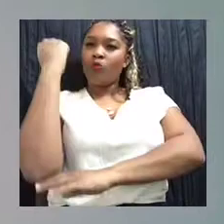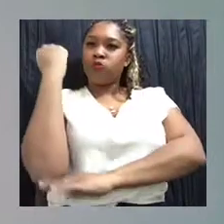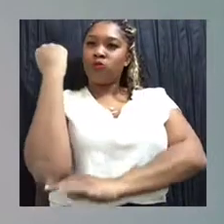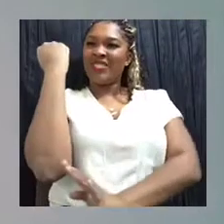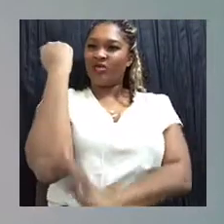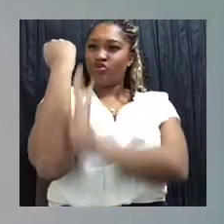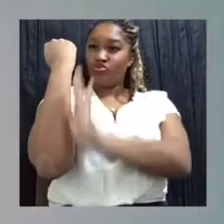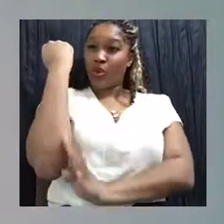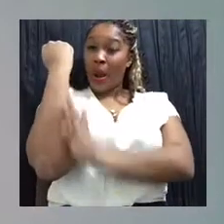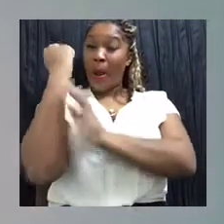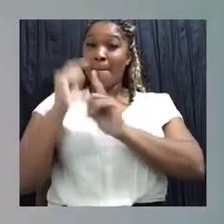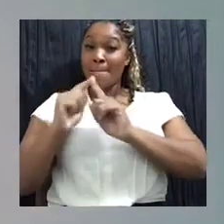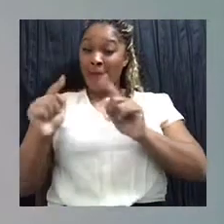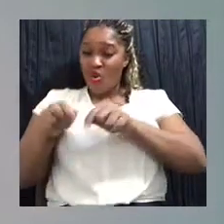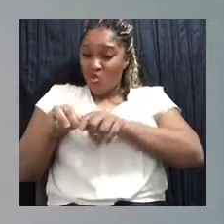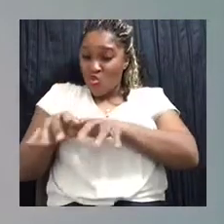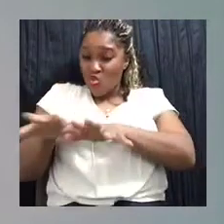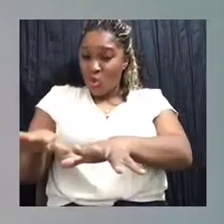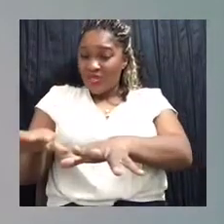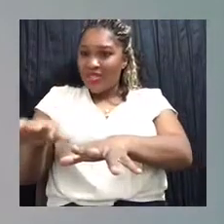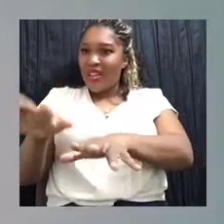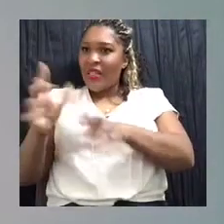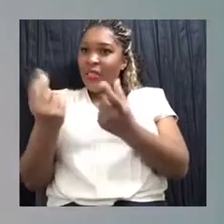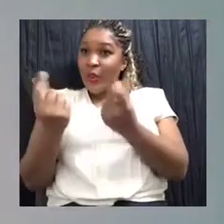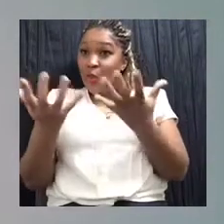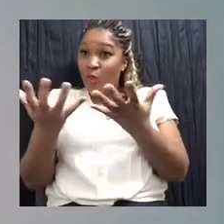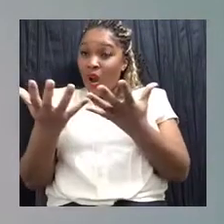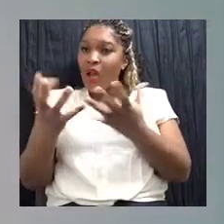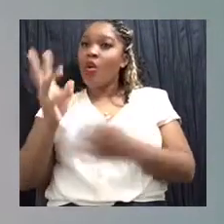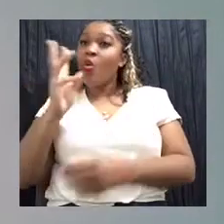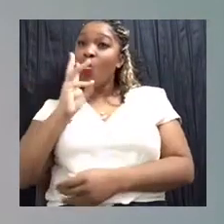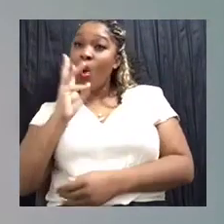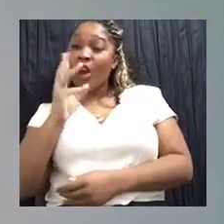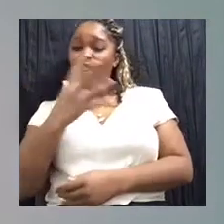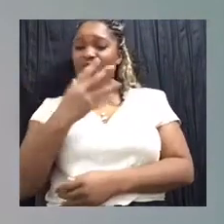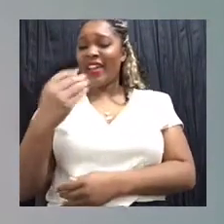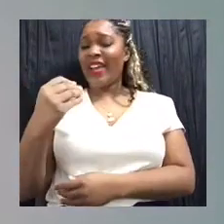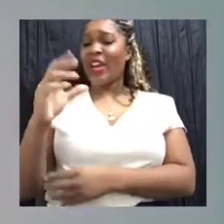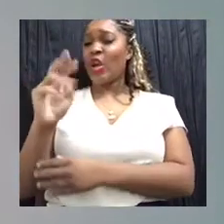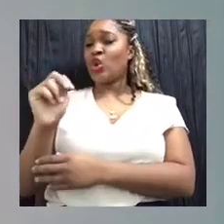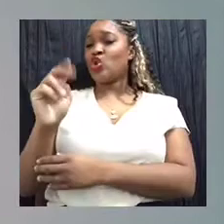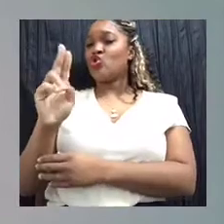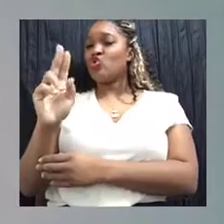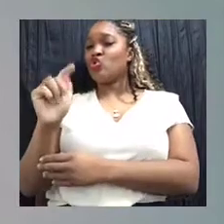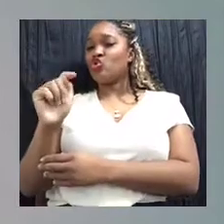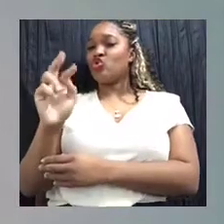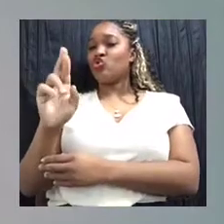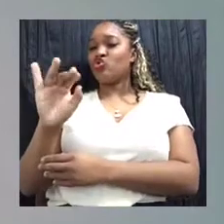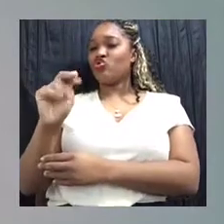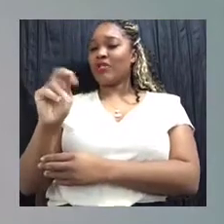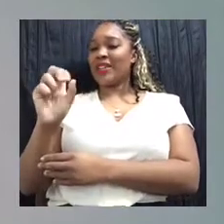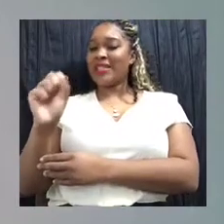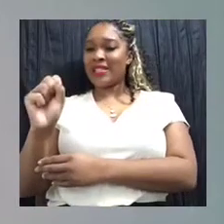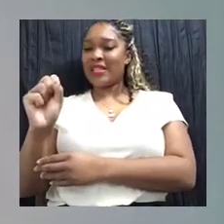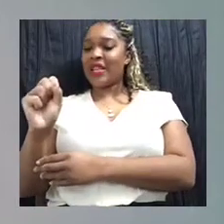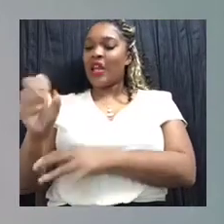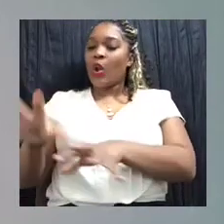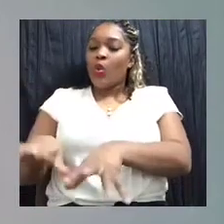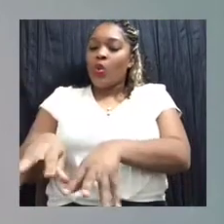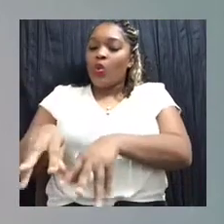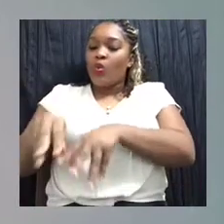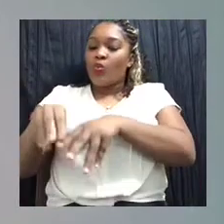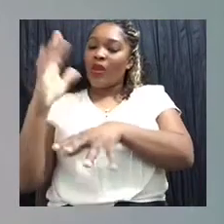roots also draw in water and nutrients from the soil. The